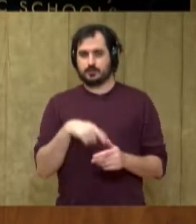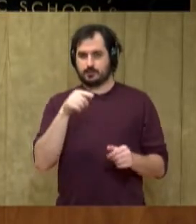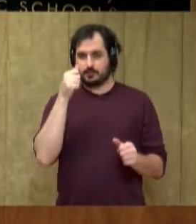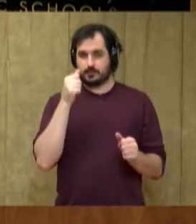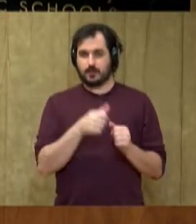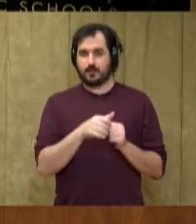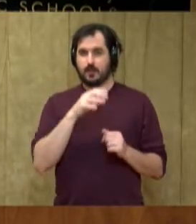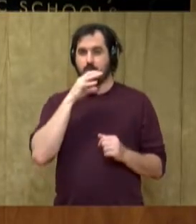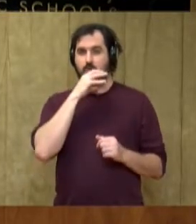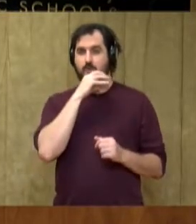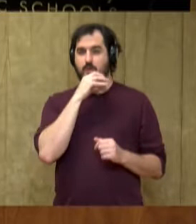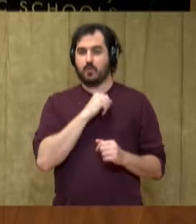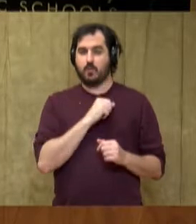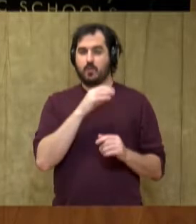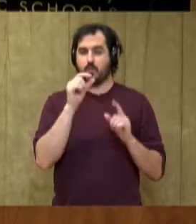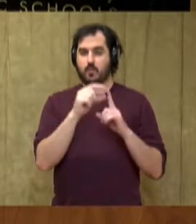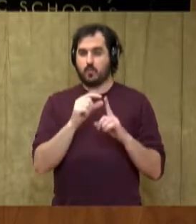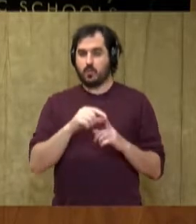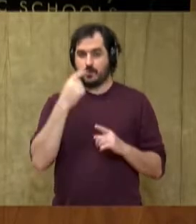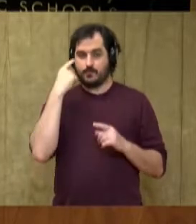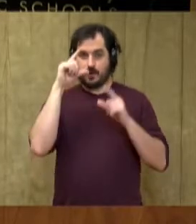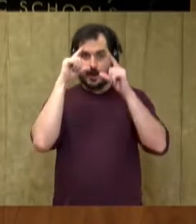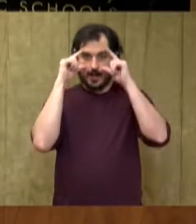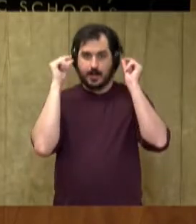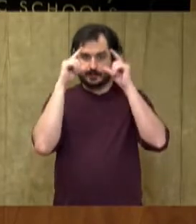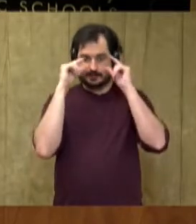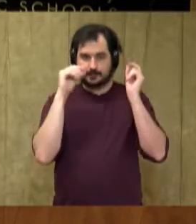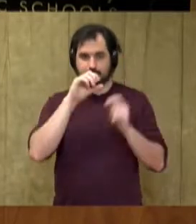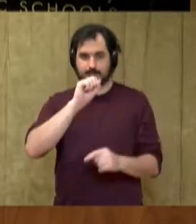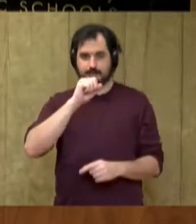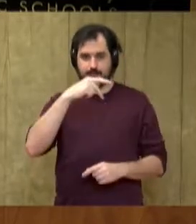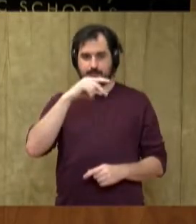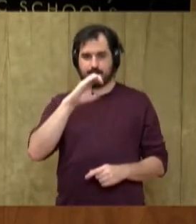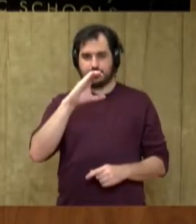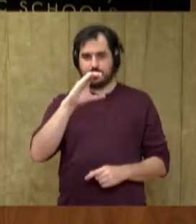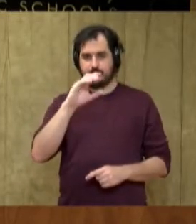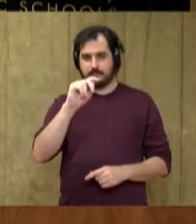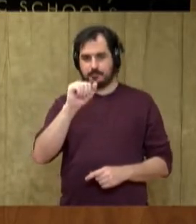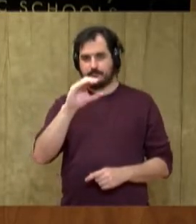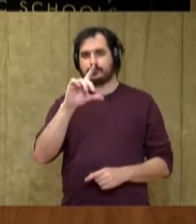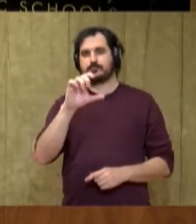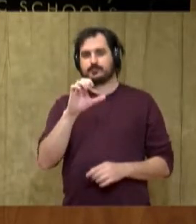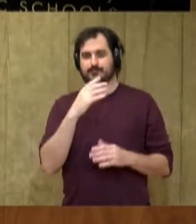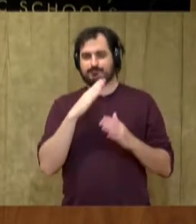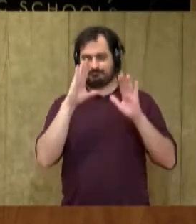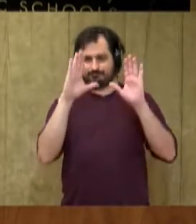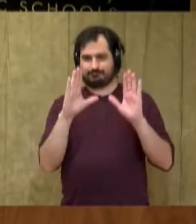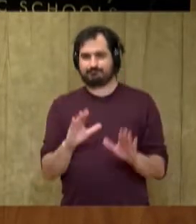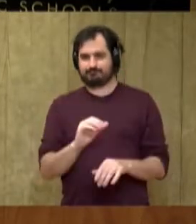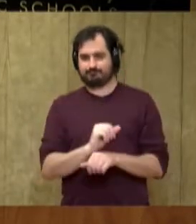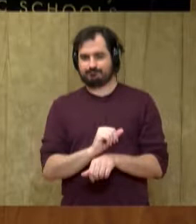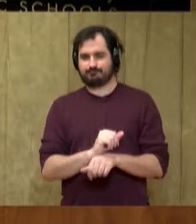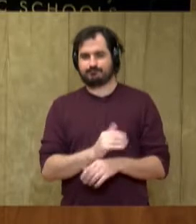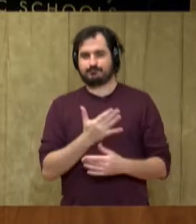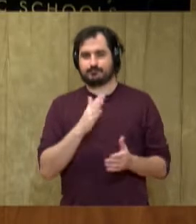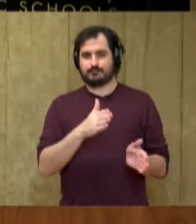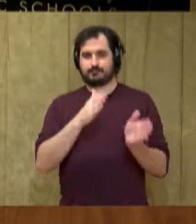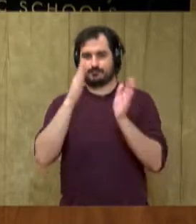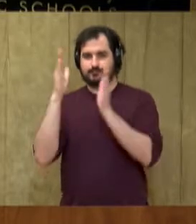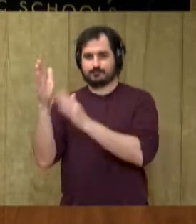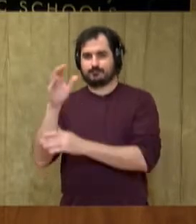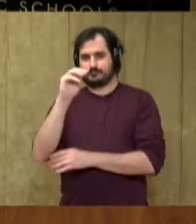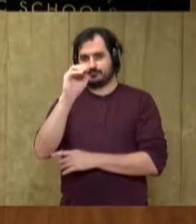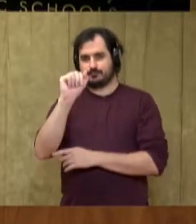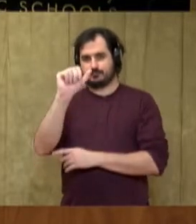old-fashioned word for glasses? What is it? Spectacles. Good job. Good job. What about this word?